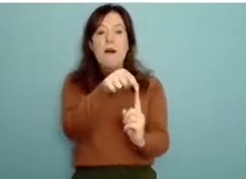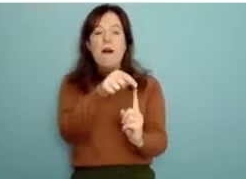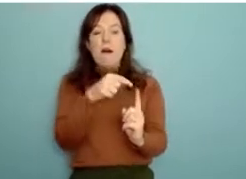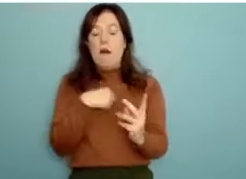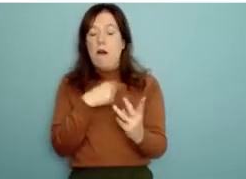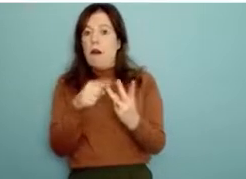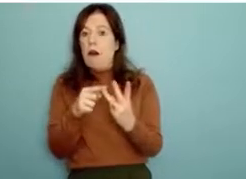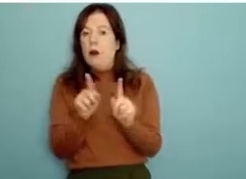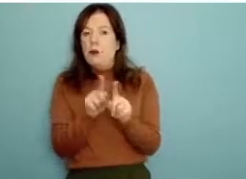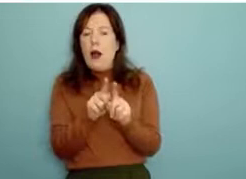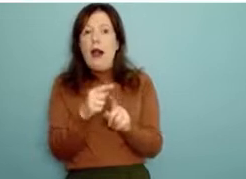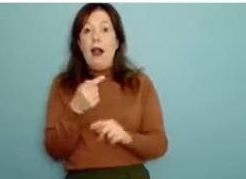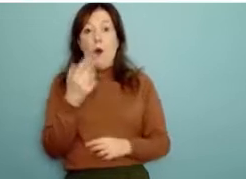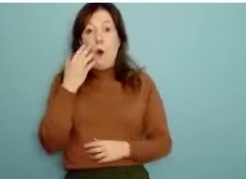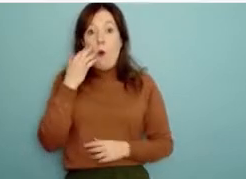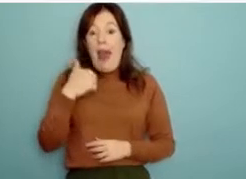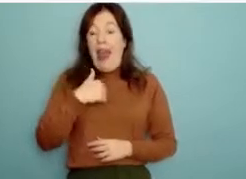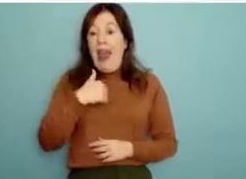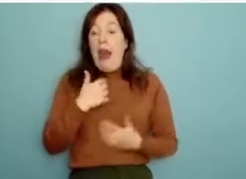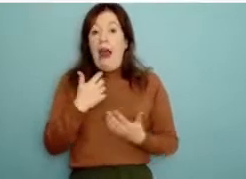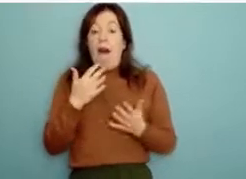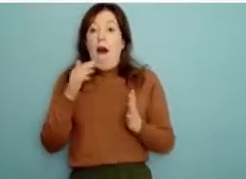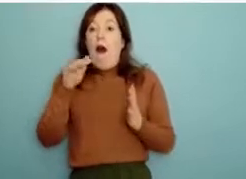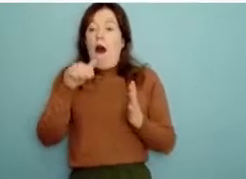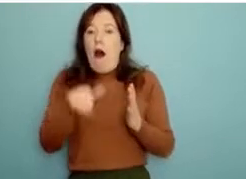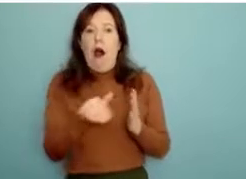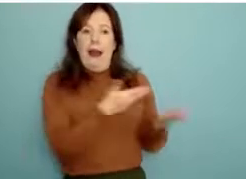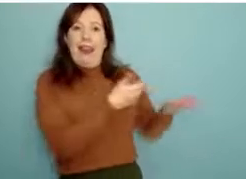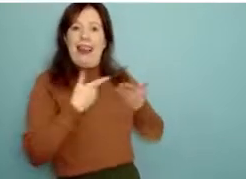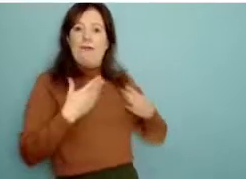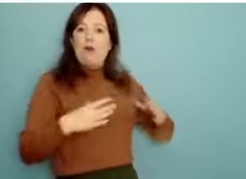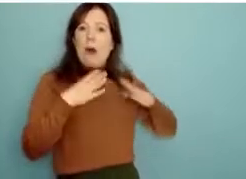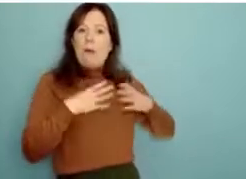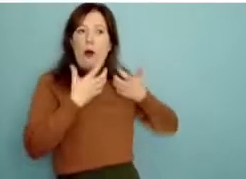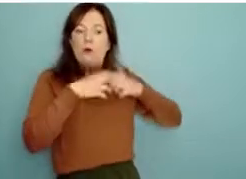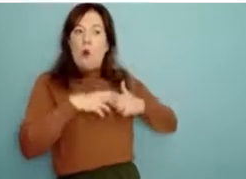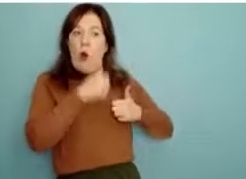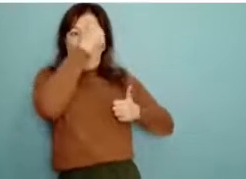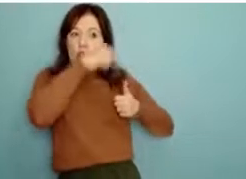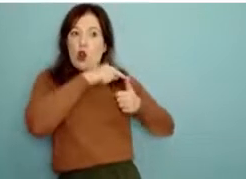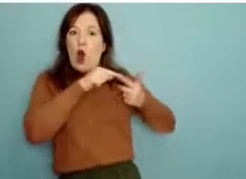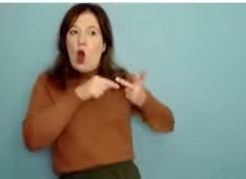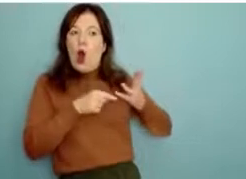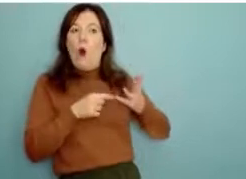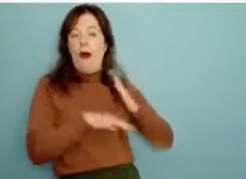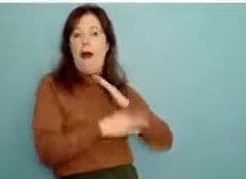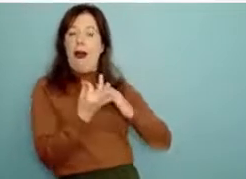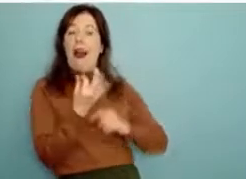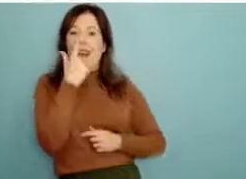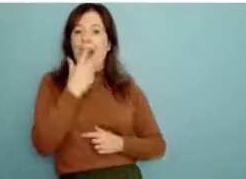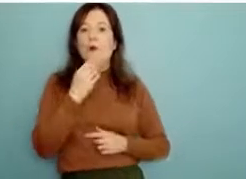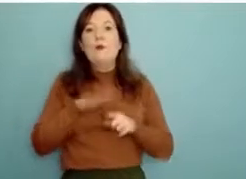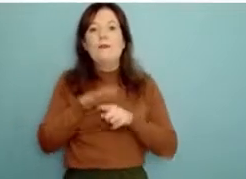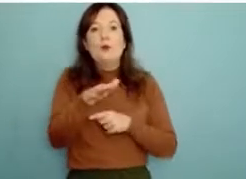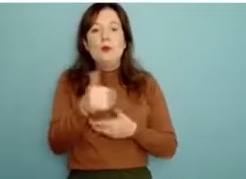future of techniques. So for me, it's purely down to, as well, a matter